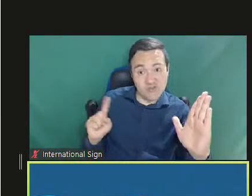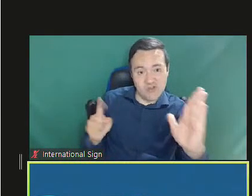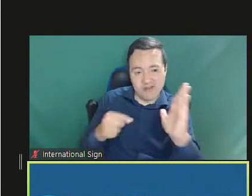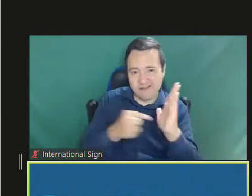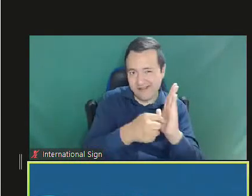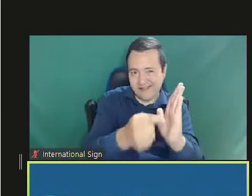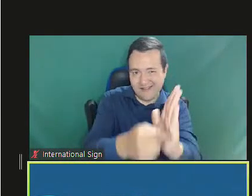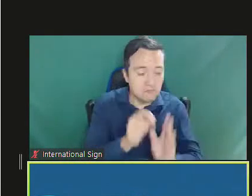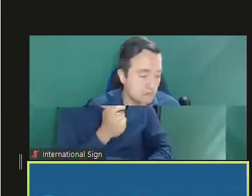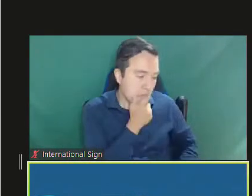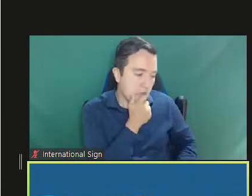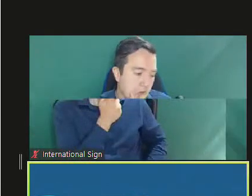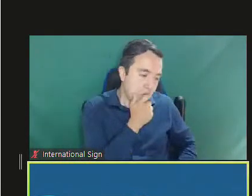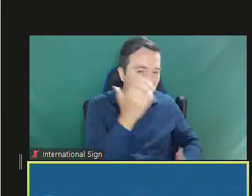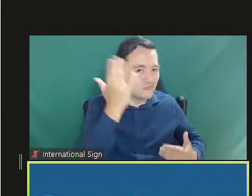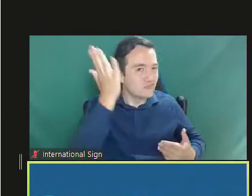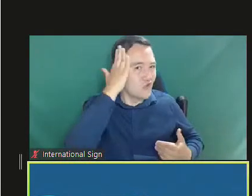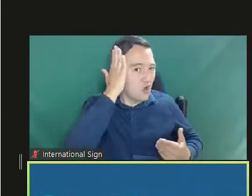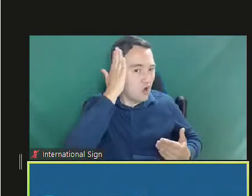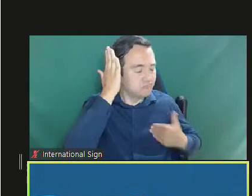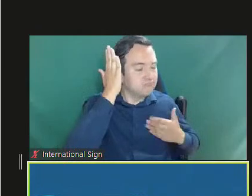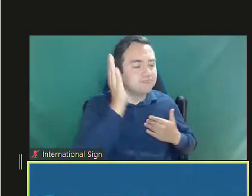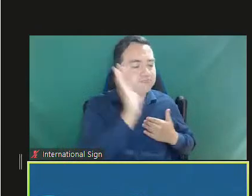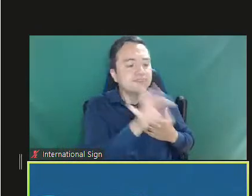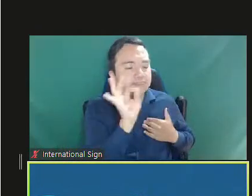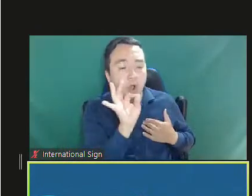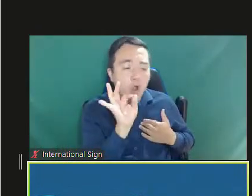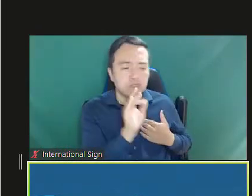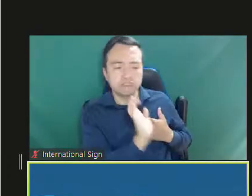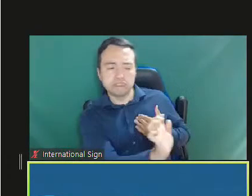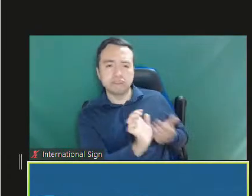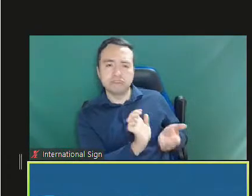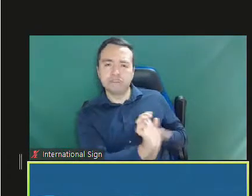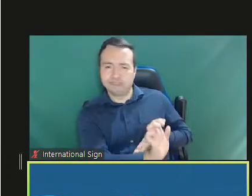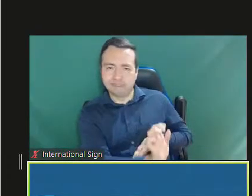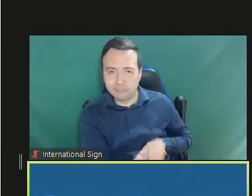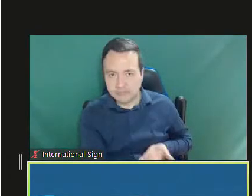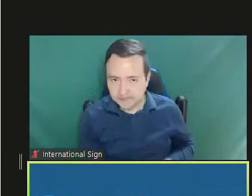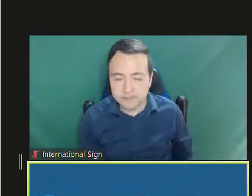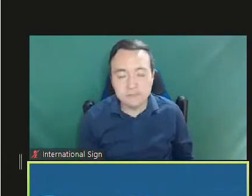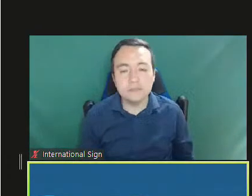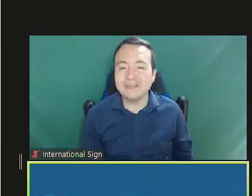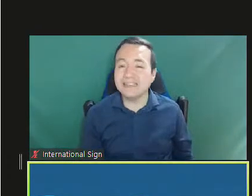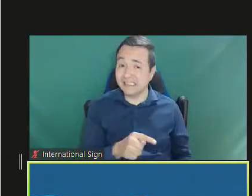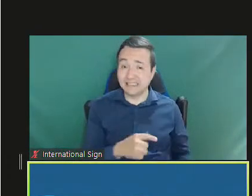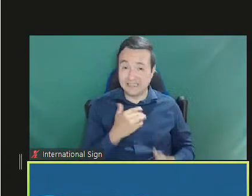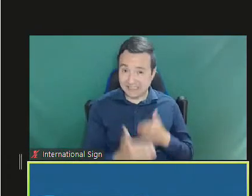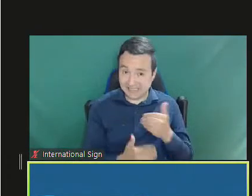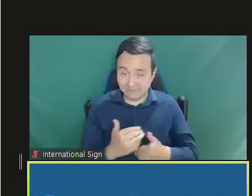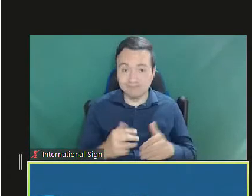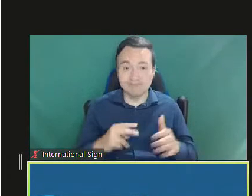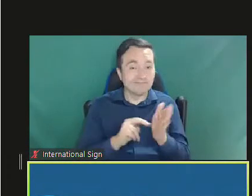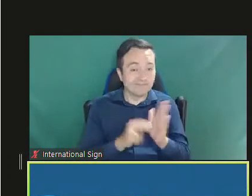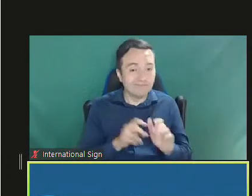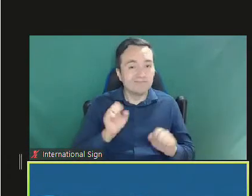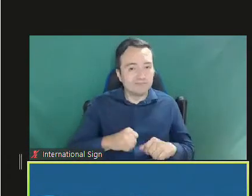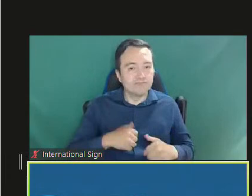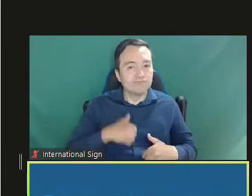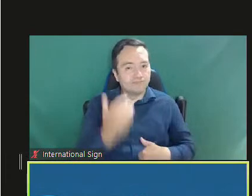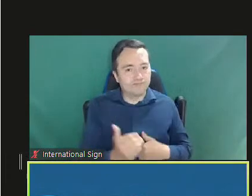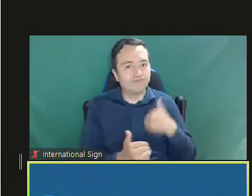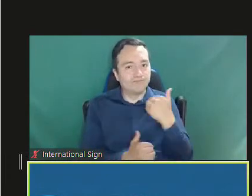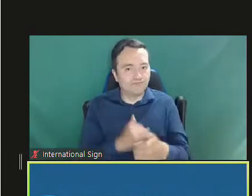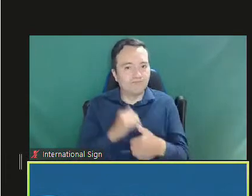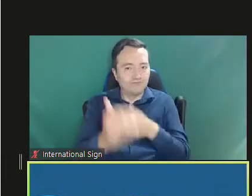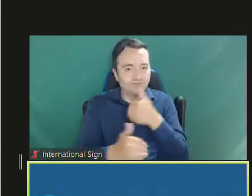for NCD risk factors. This means we need to scale up Best Buy measures, which include bans and restrictions on